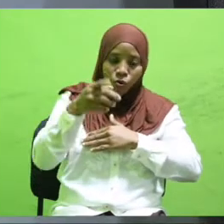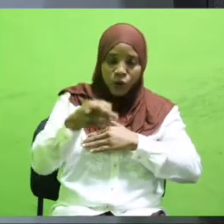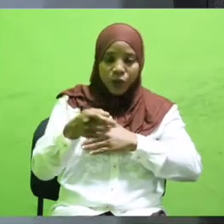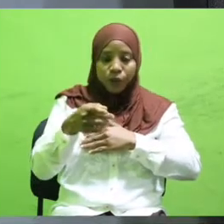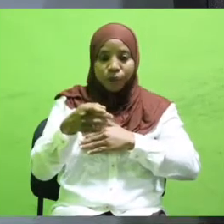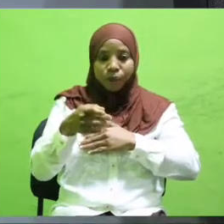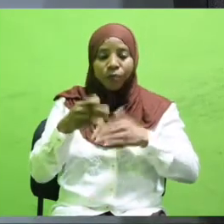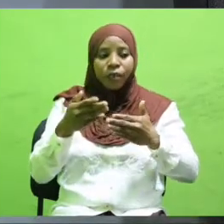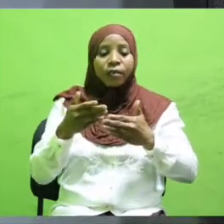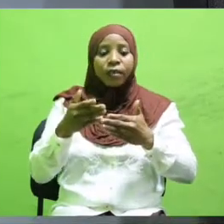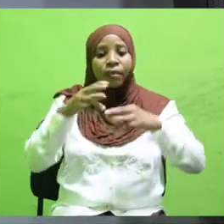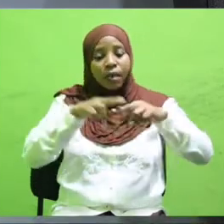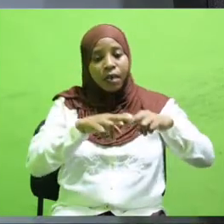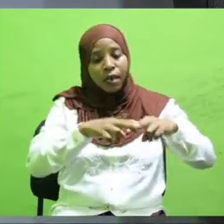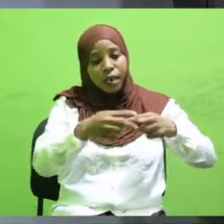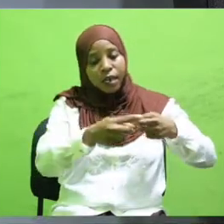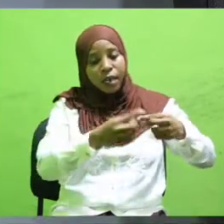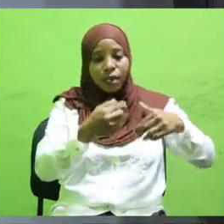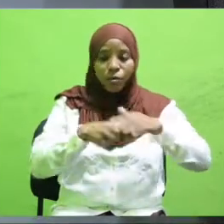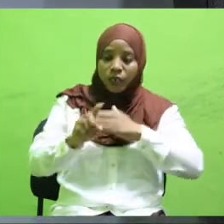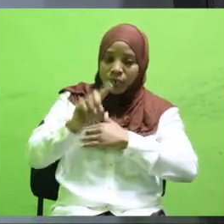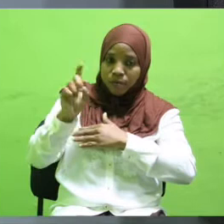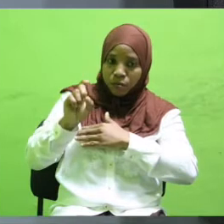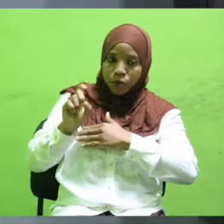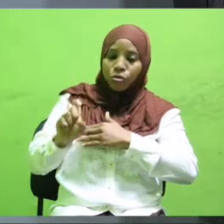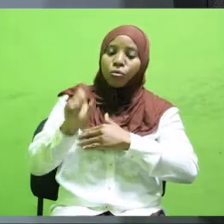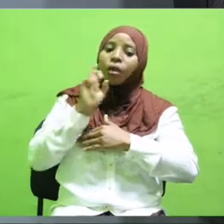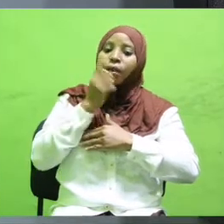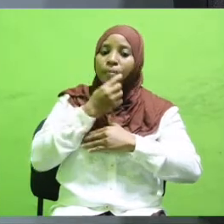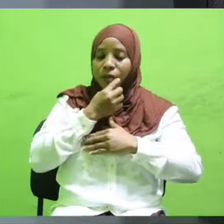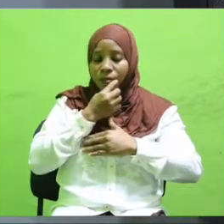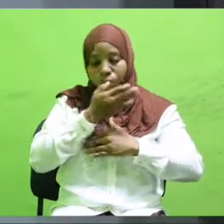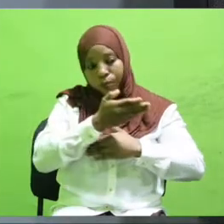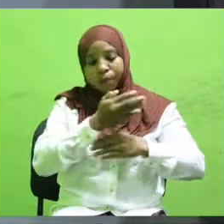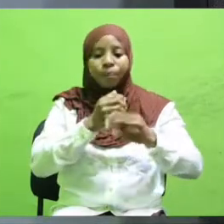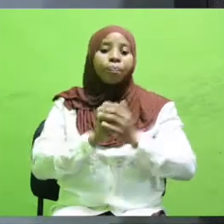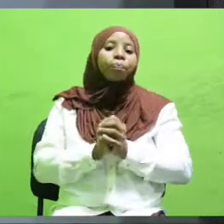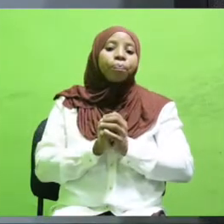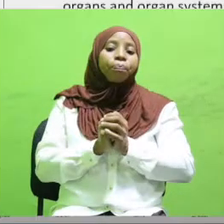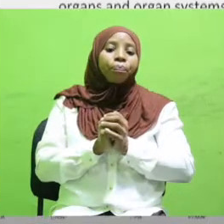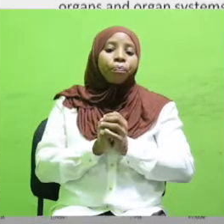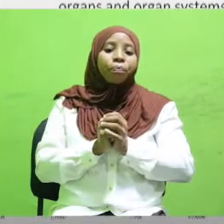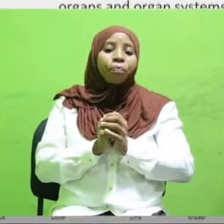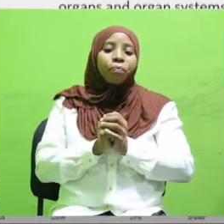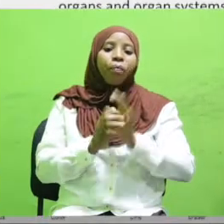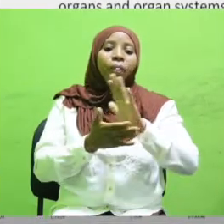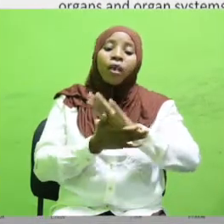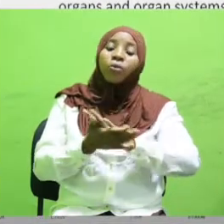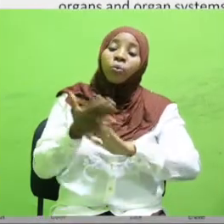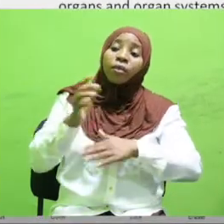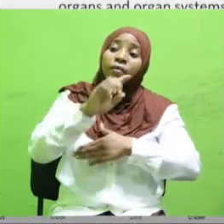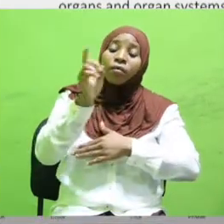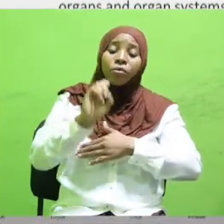let's start to look at the questions which occur here. So, beginning with our first